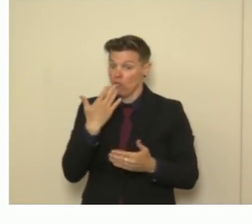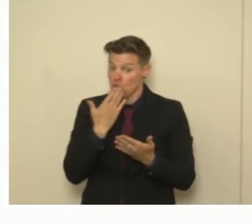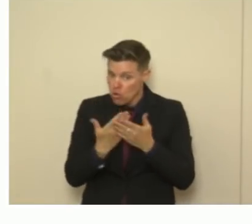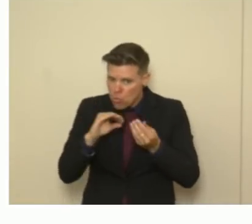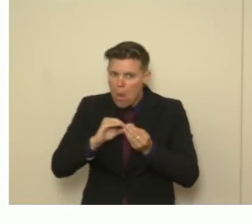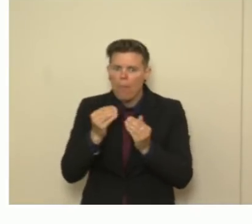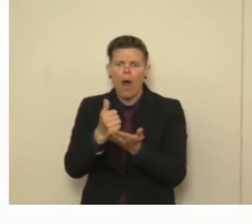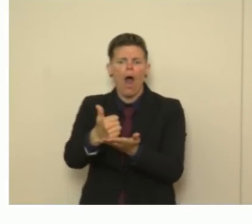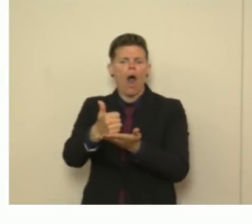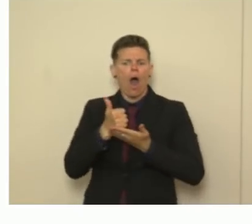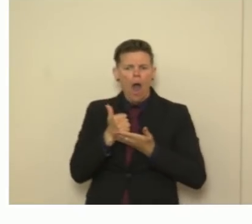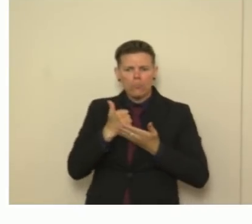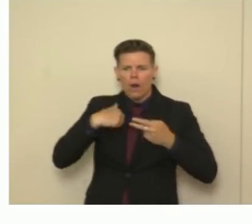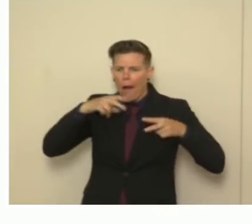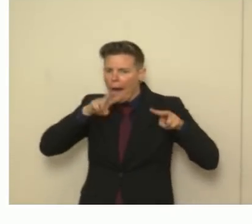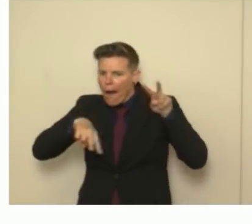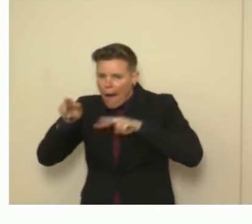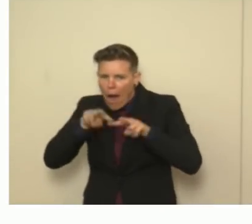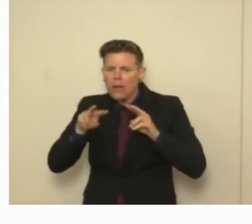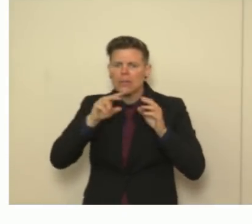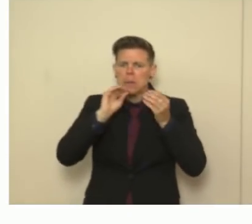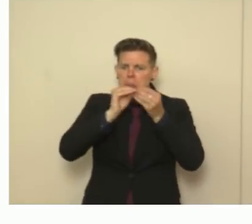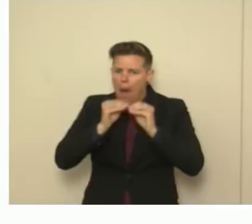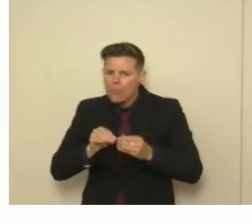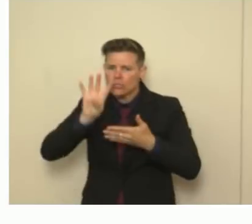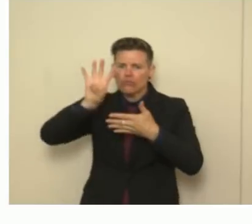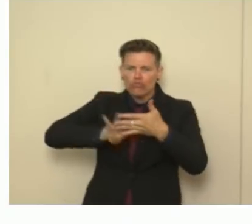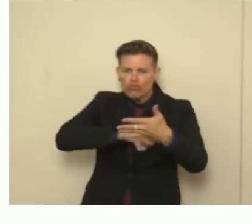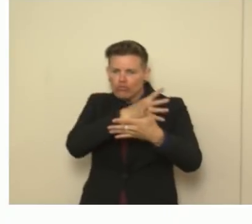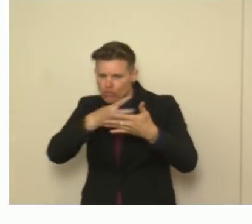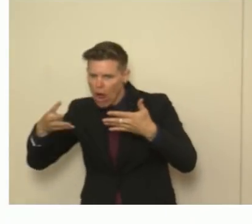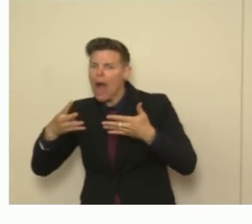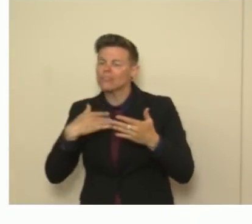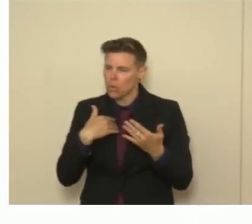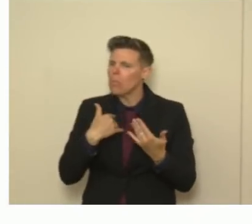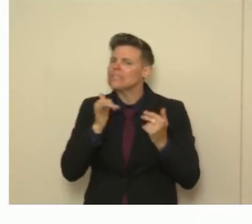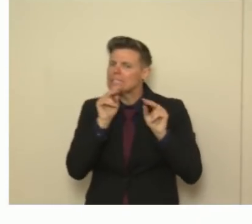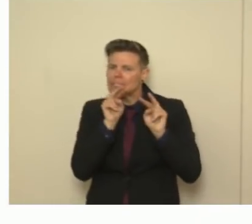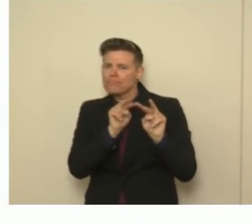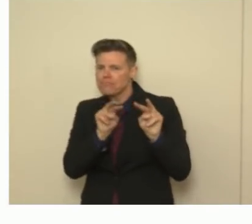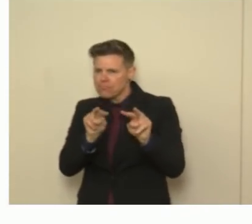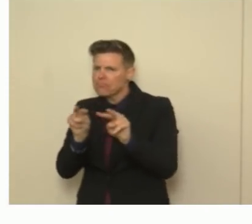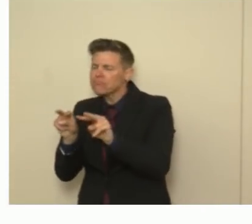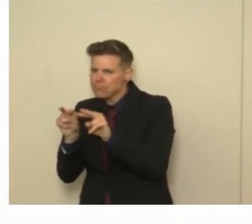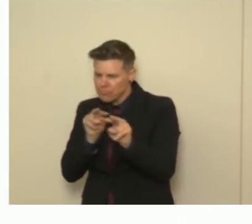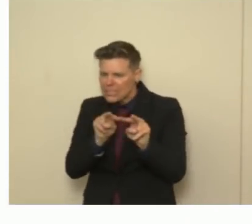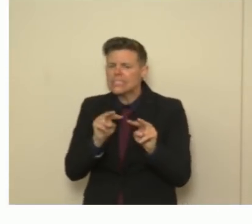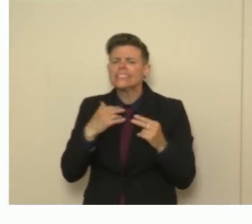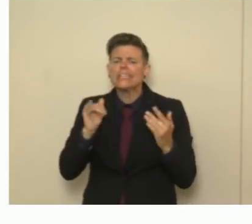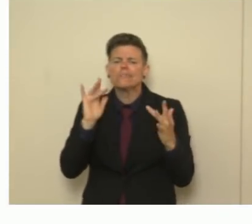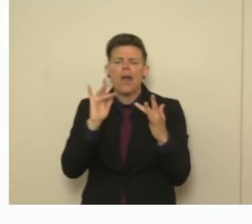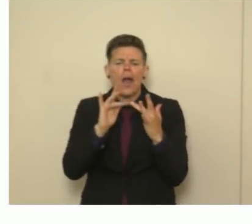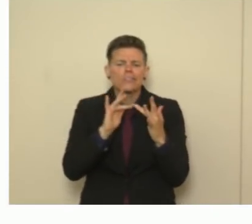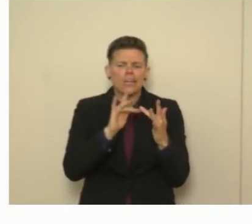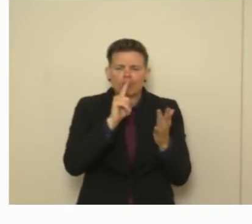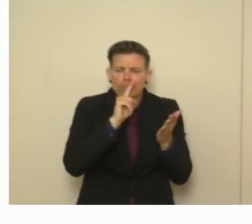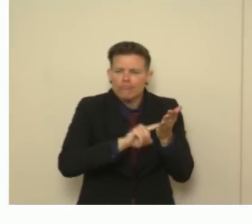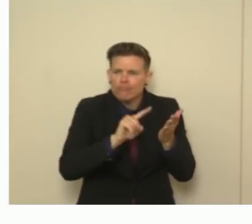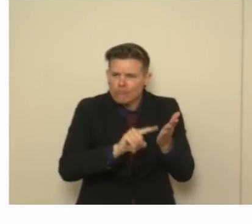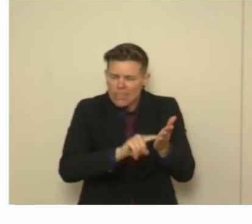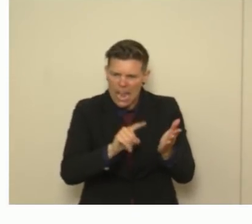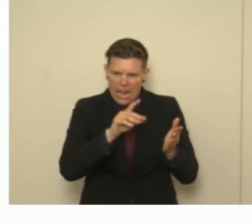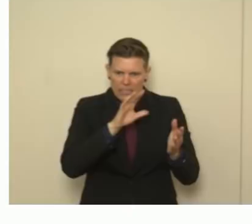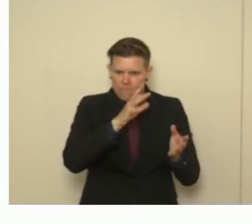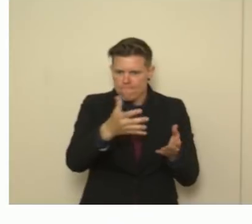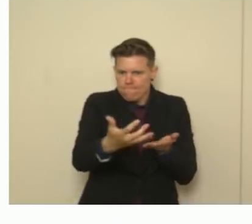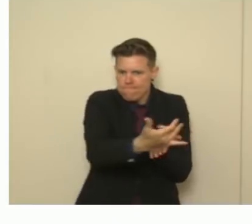identification. Contact tracing, with the huge surge of cases we had last week and through the weekend, we're seeing that